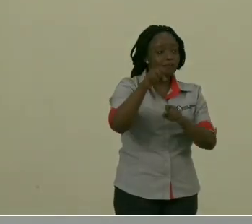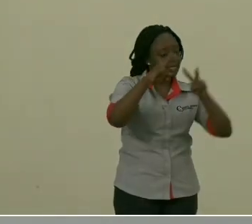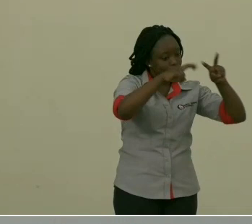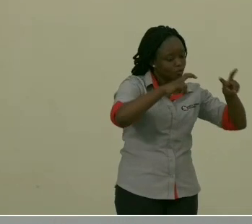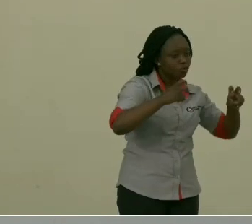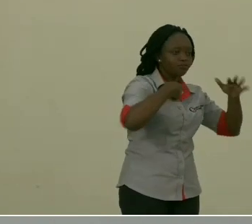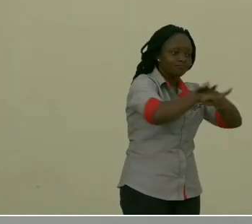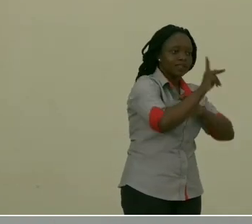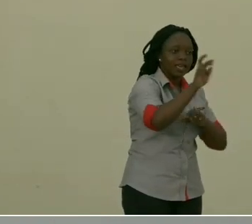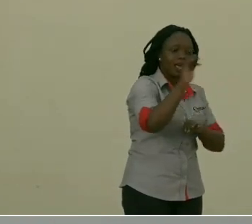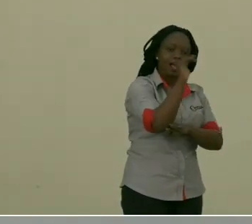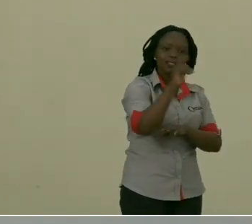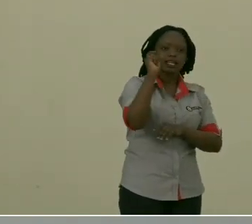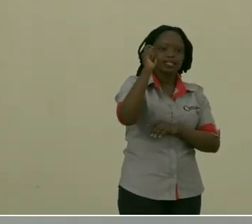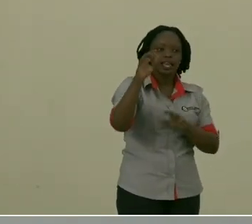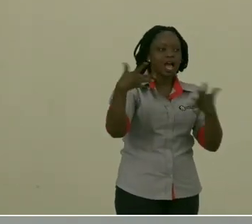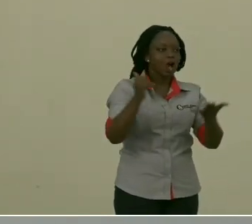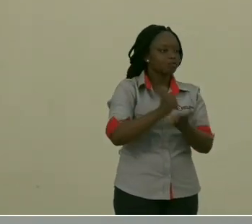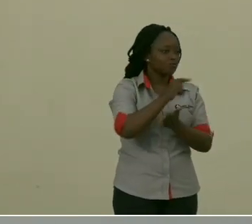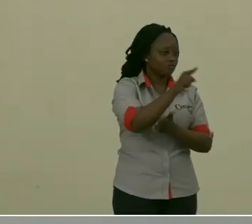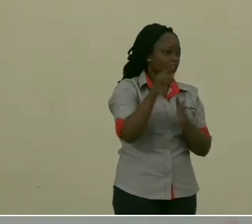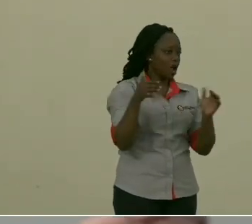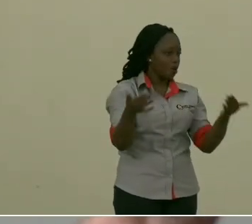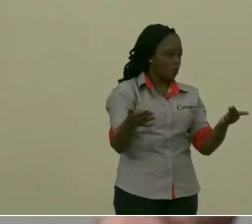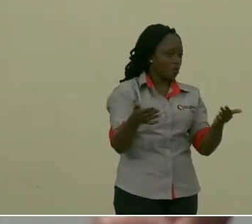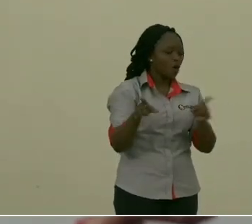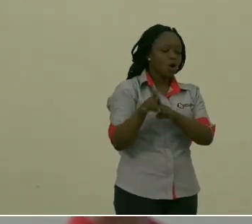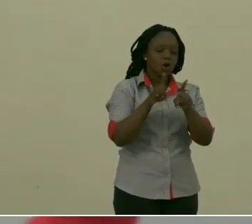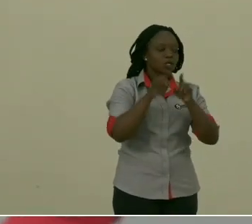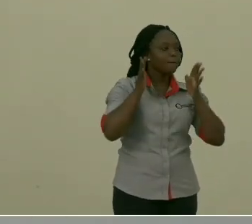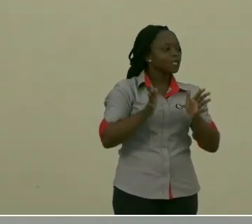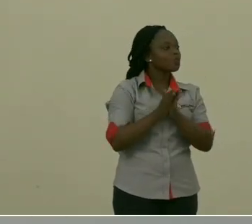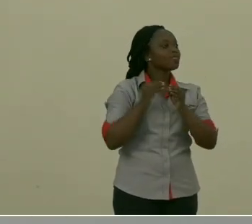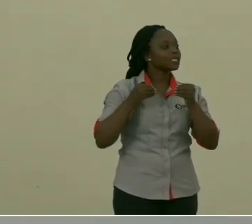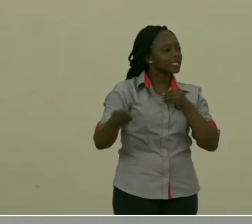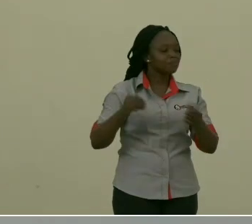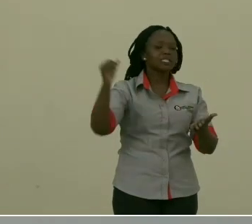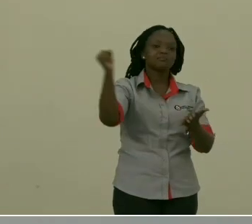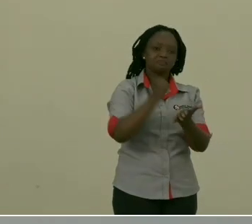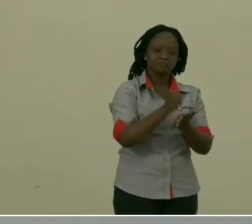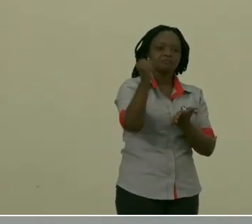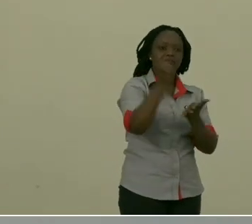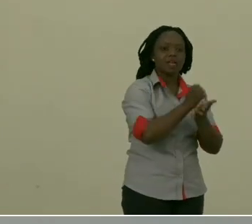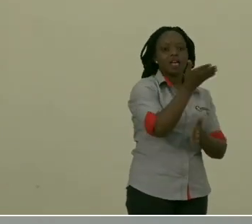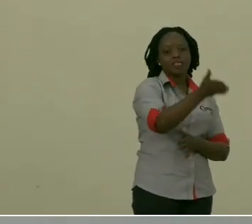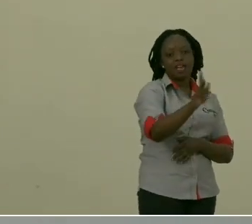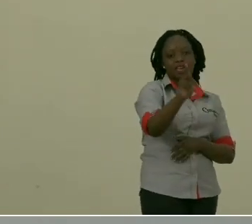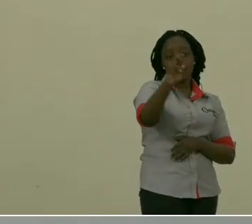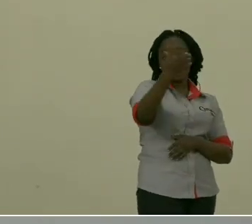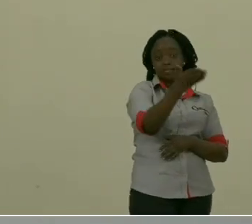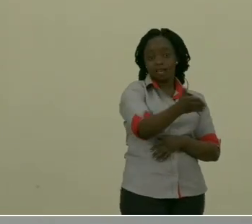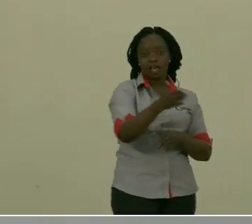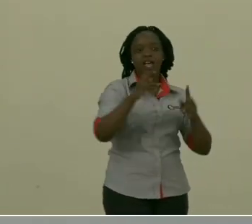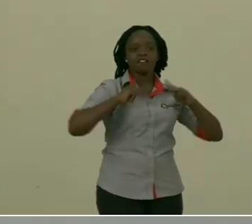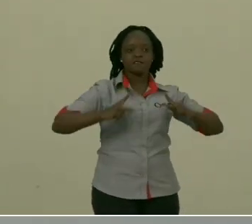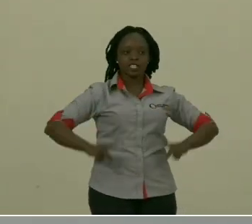opportunities. And also KRA has been able to employ persons with disability. Some of them are physically challenged. We